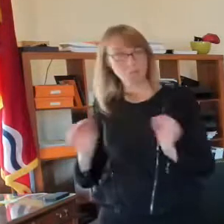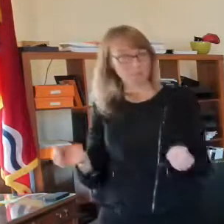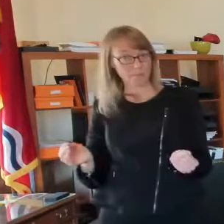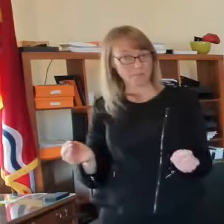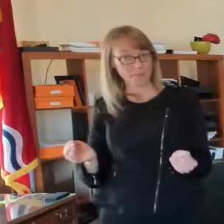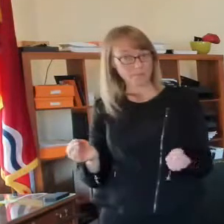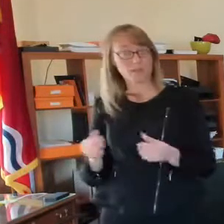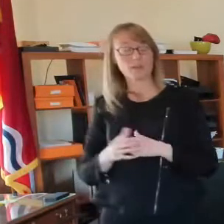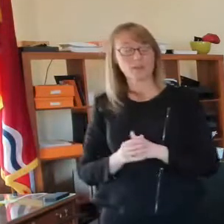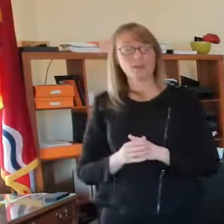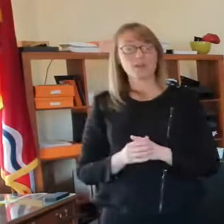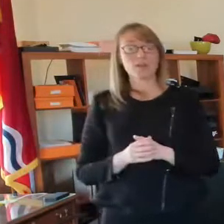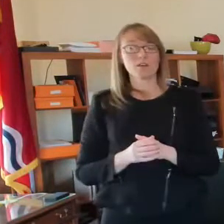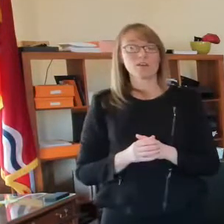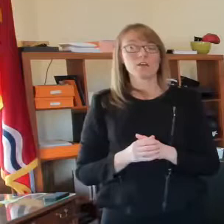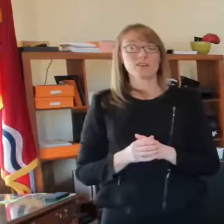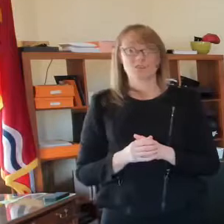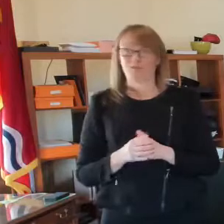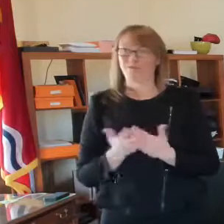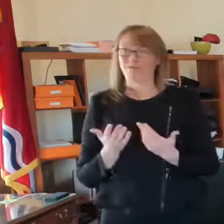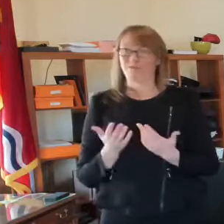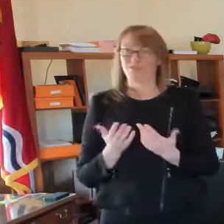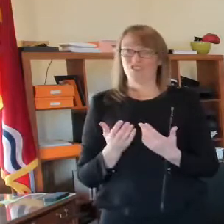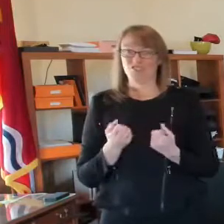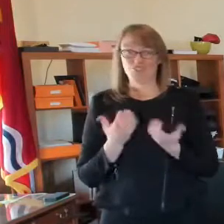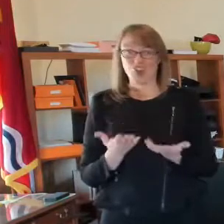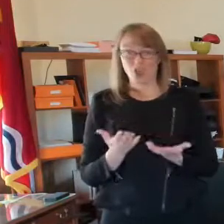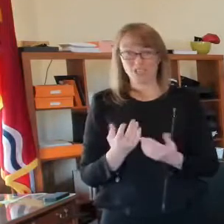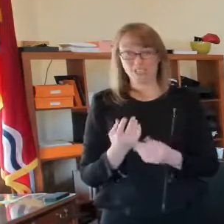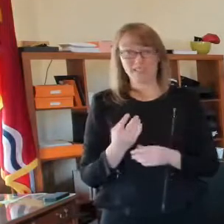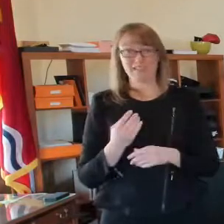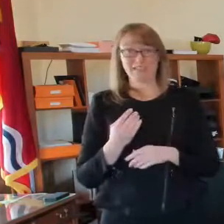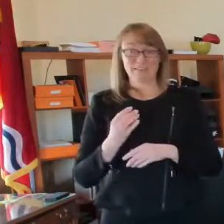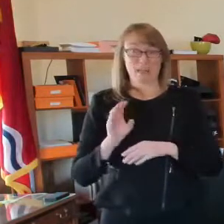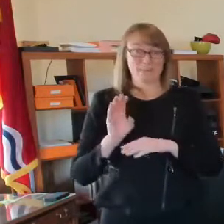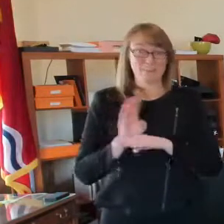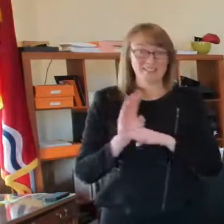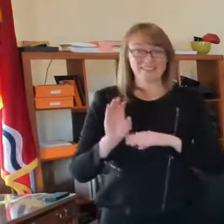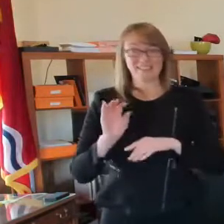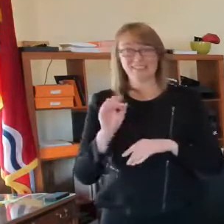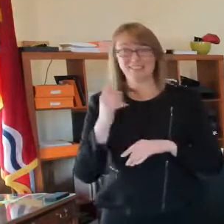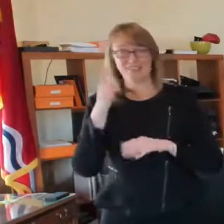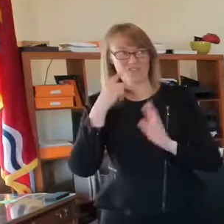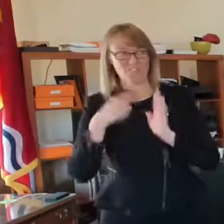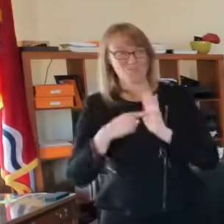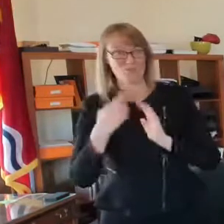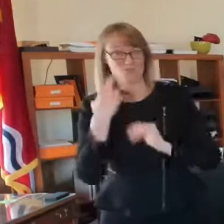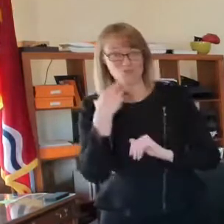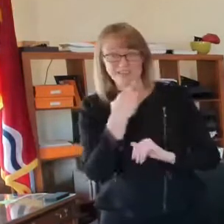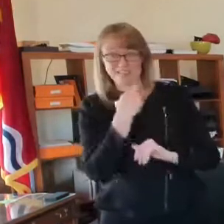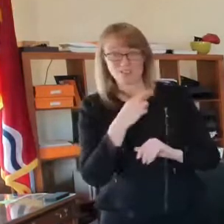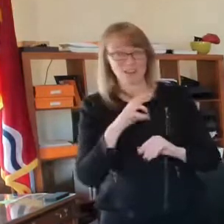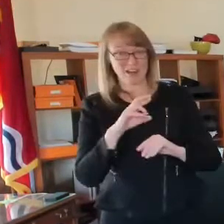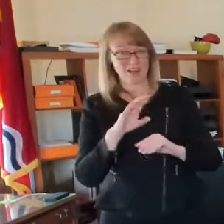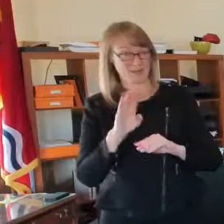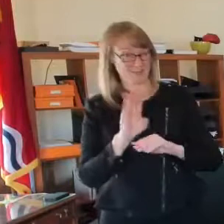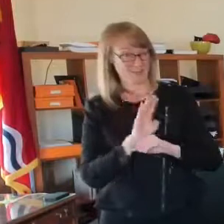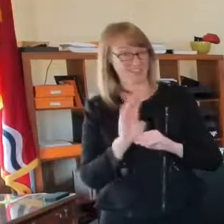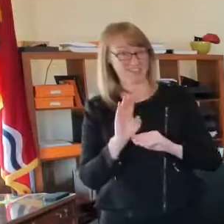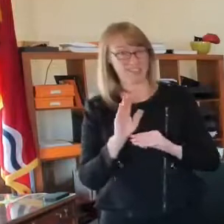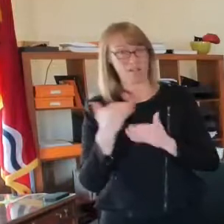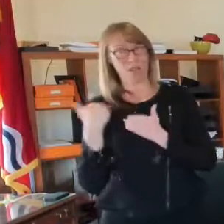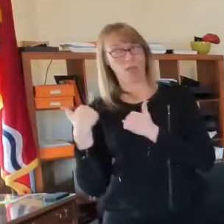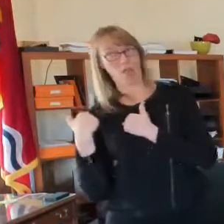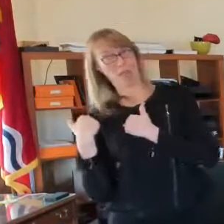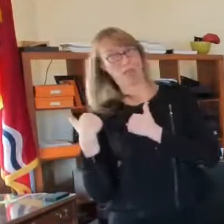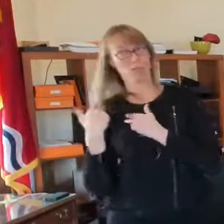is a difficult thing. So it is something that we're looking at. One of the things I guess that I would point out here is our numbers are